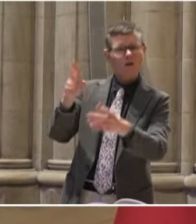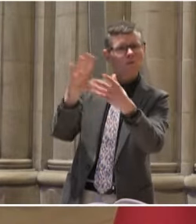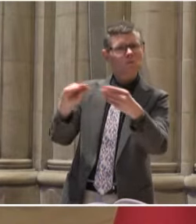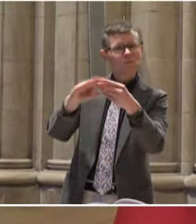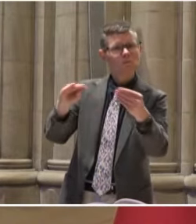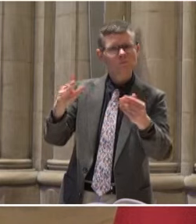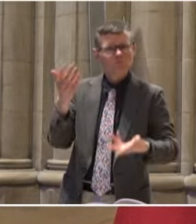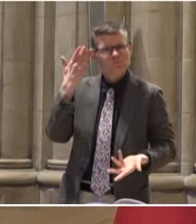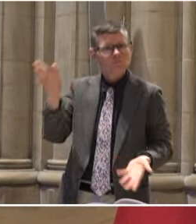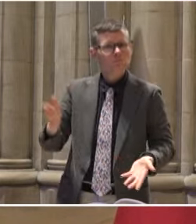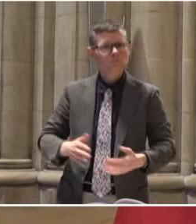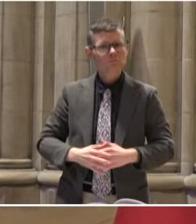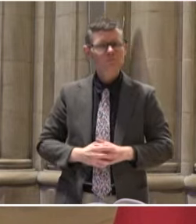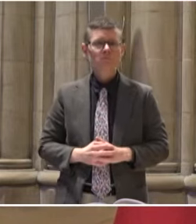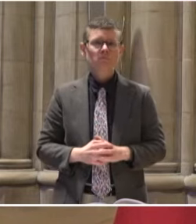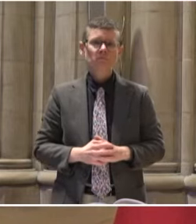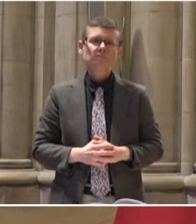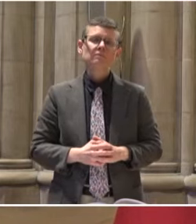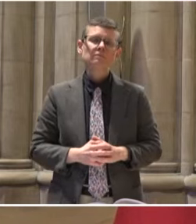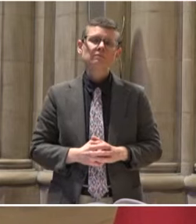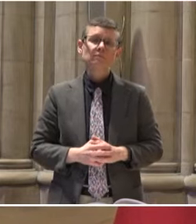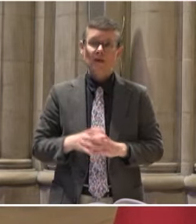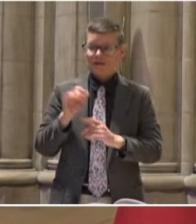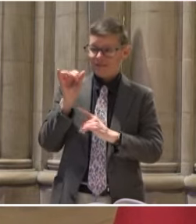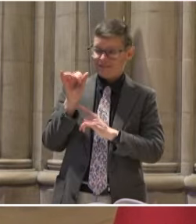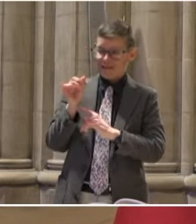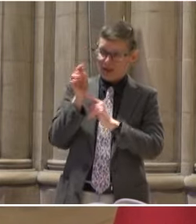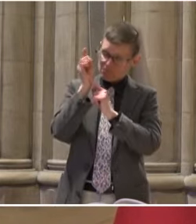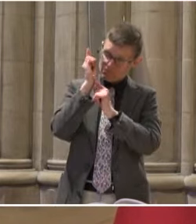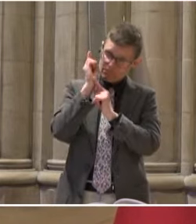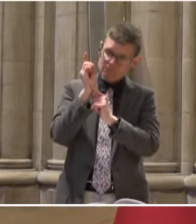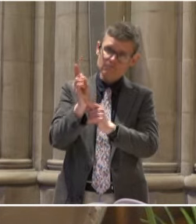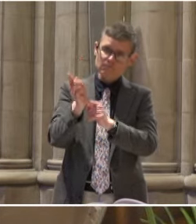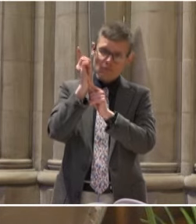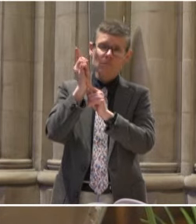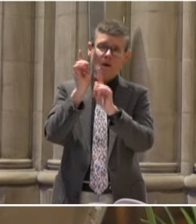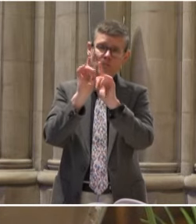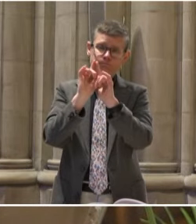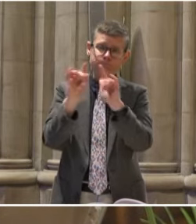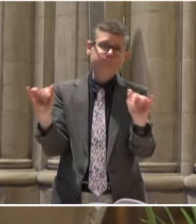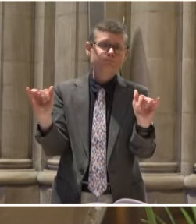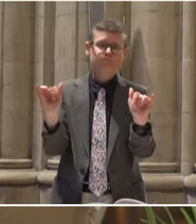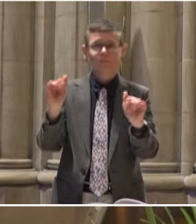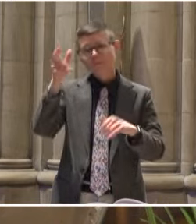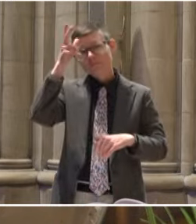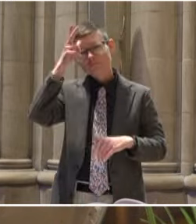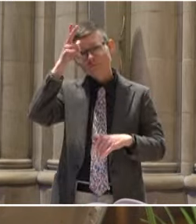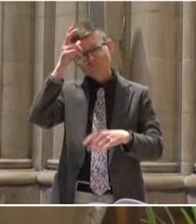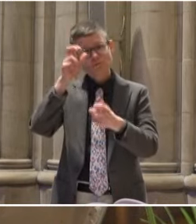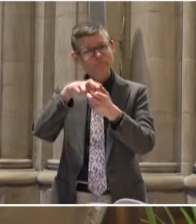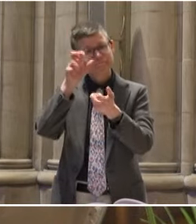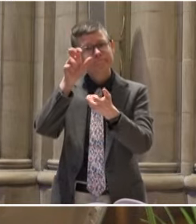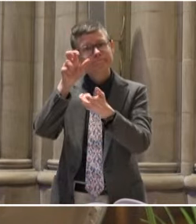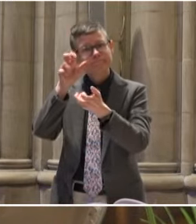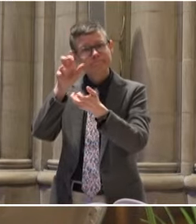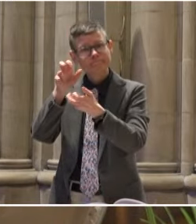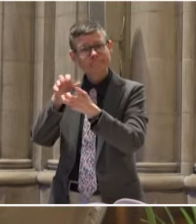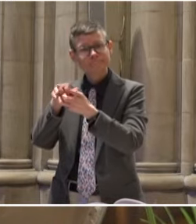about." At that moment, the cock crowed for the second time.